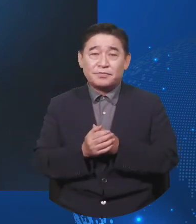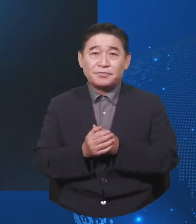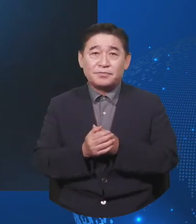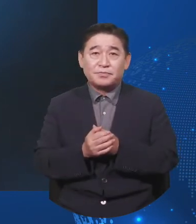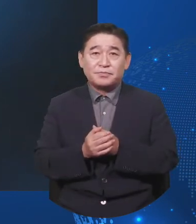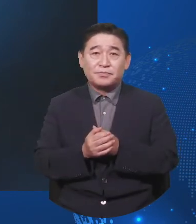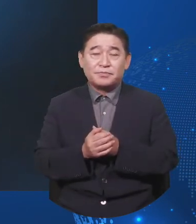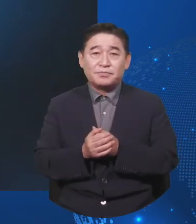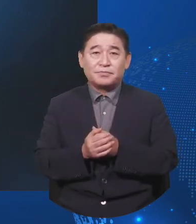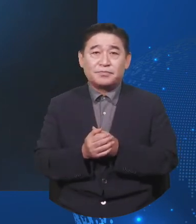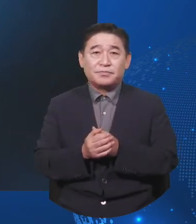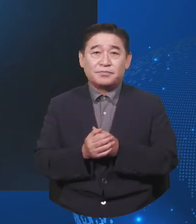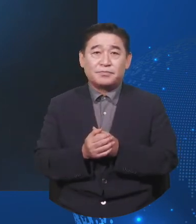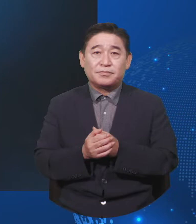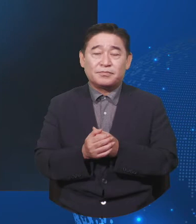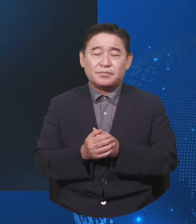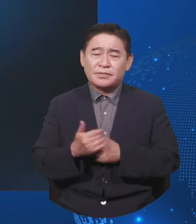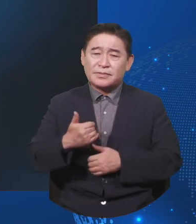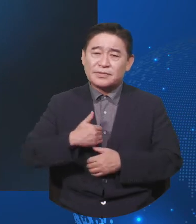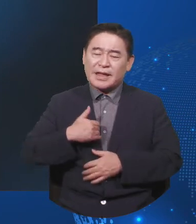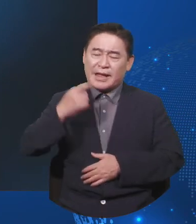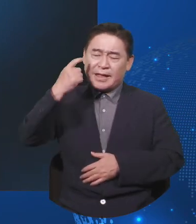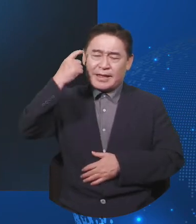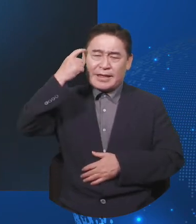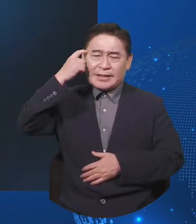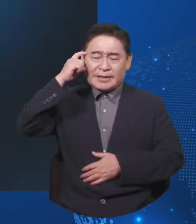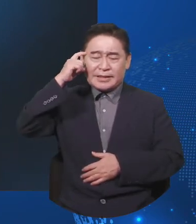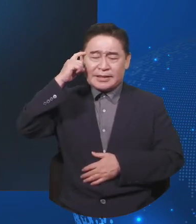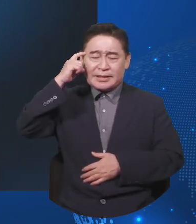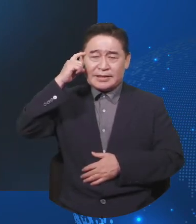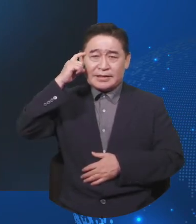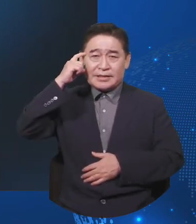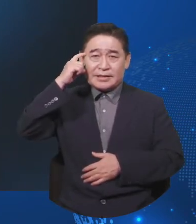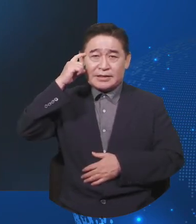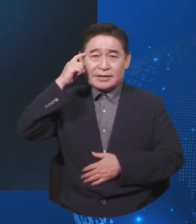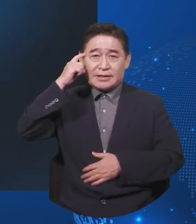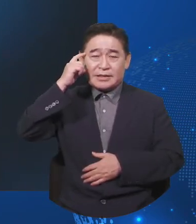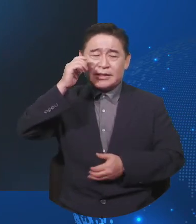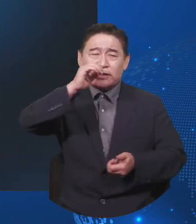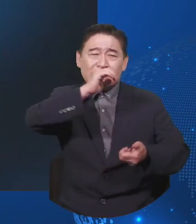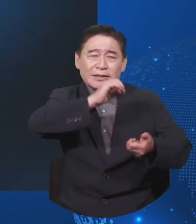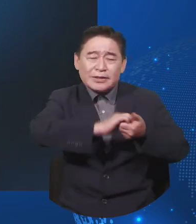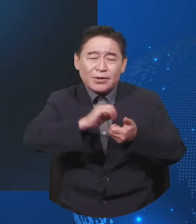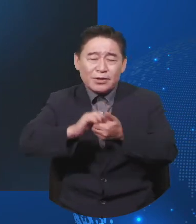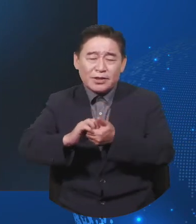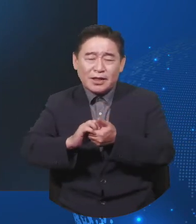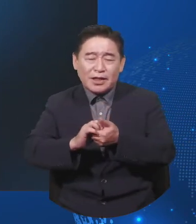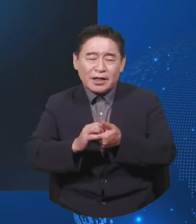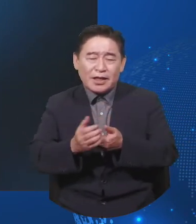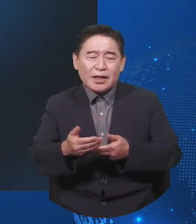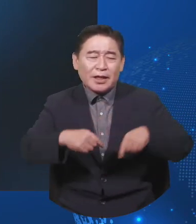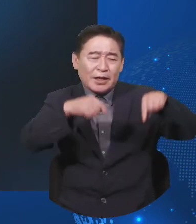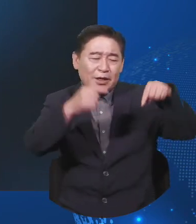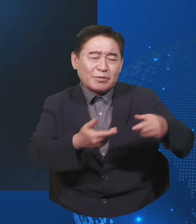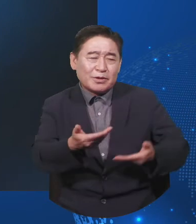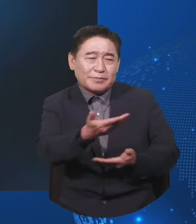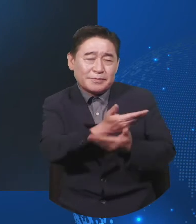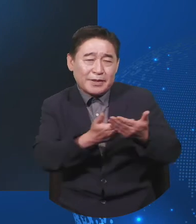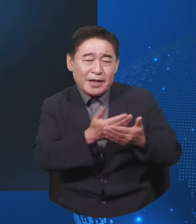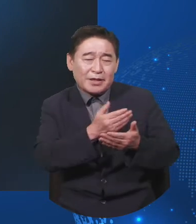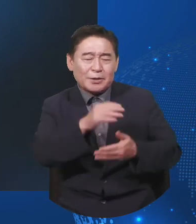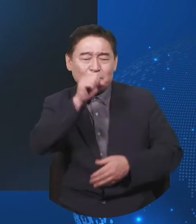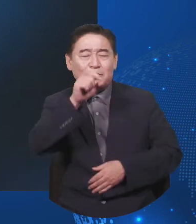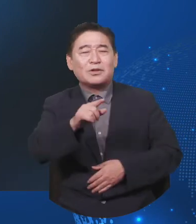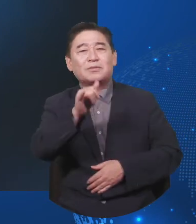think there is advantage of formalizing some dimensions of cooperation,